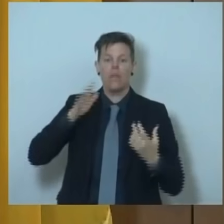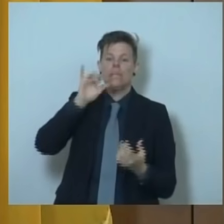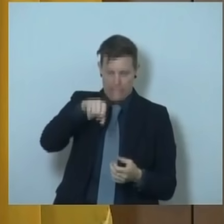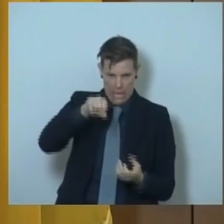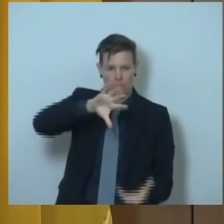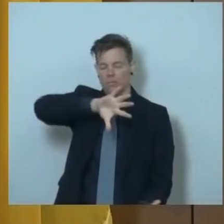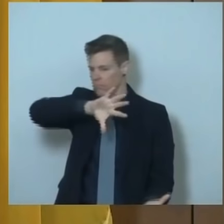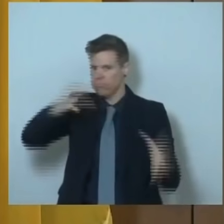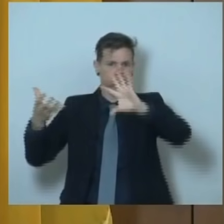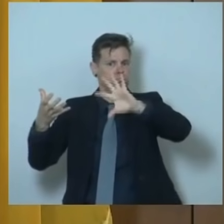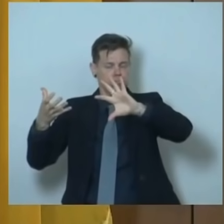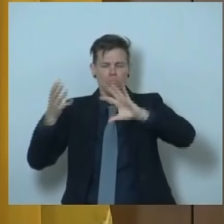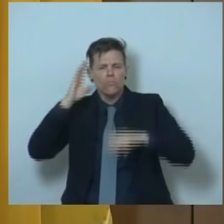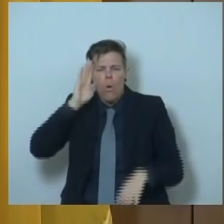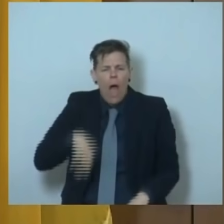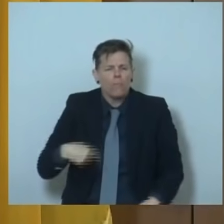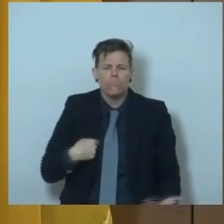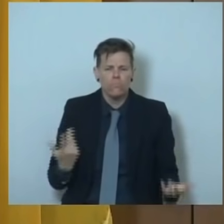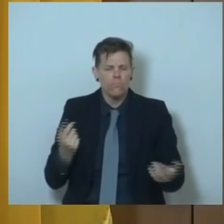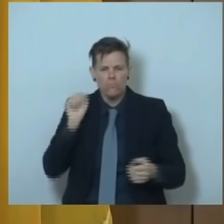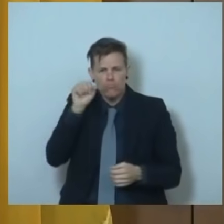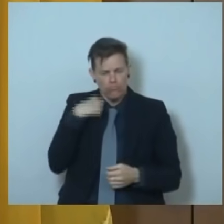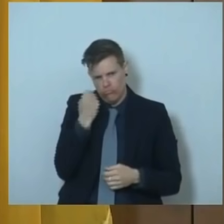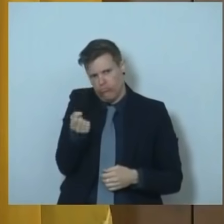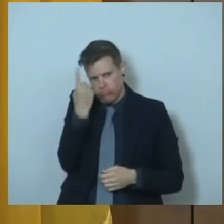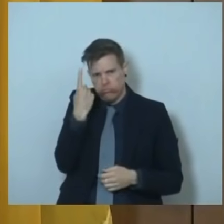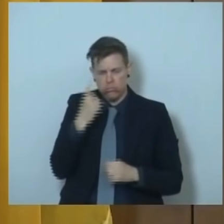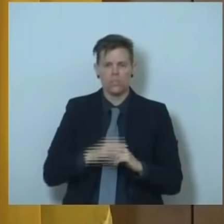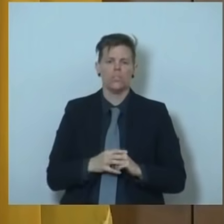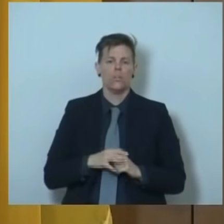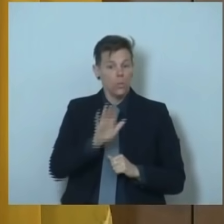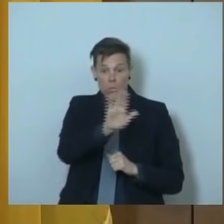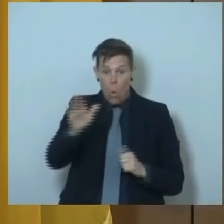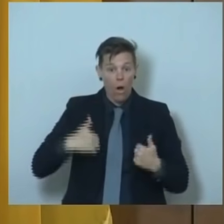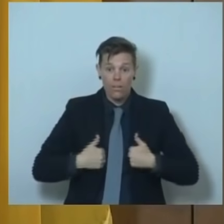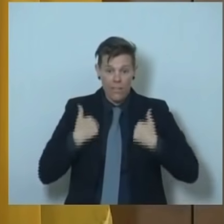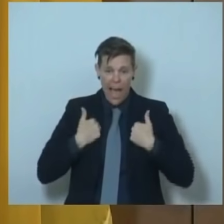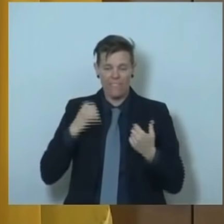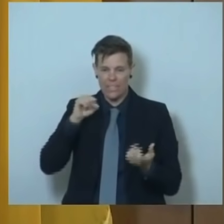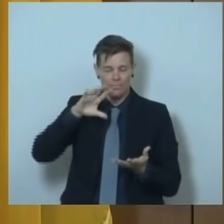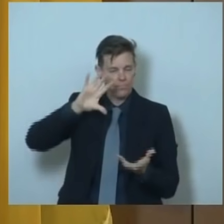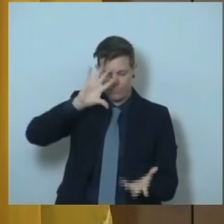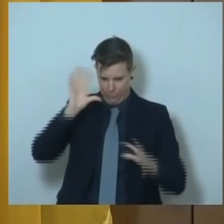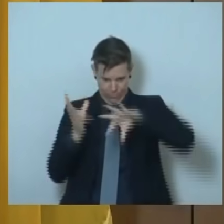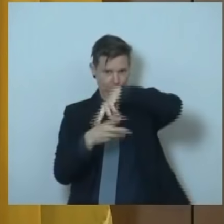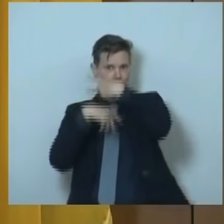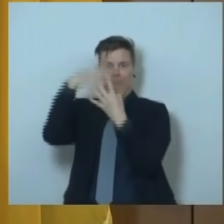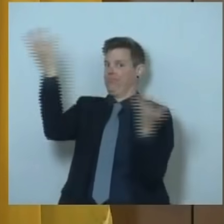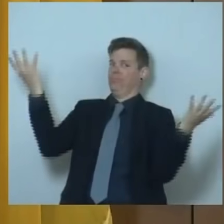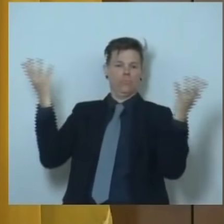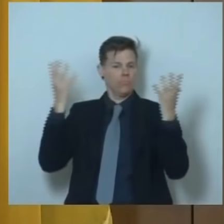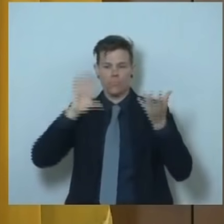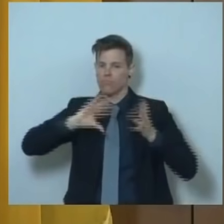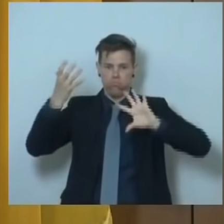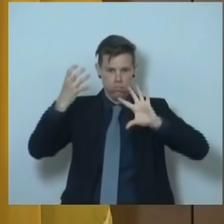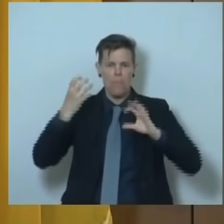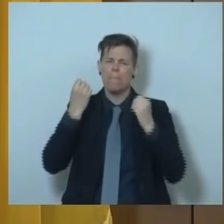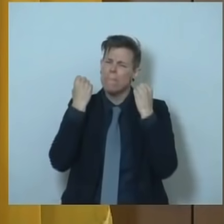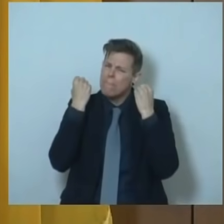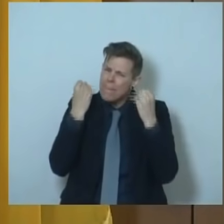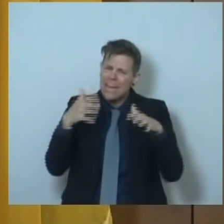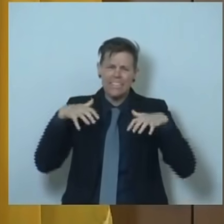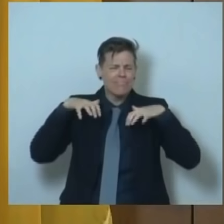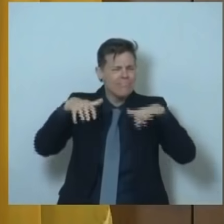that I believe the vast majority of New Mexicans know that I take no pleasure in making